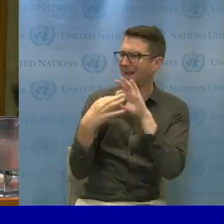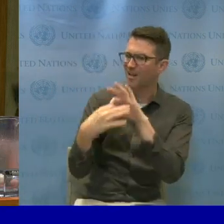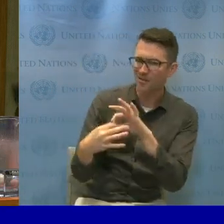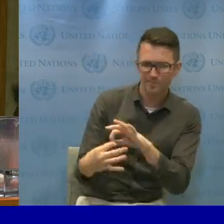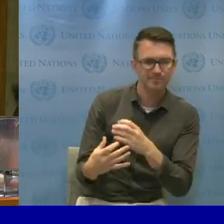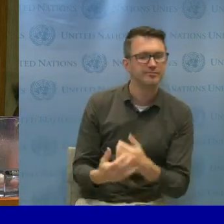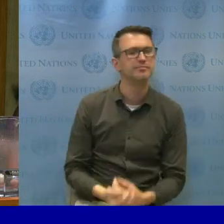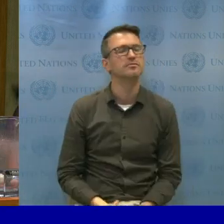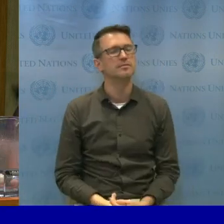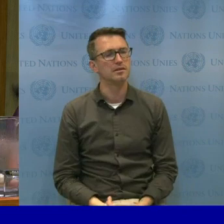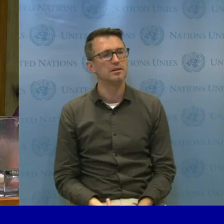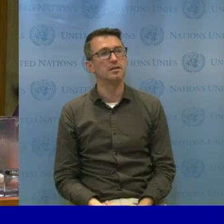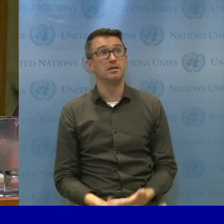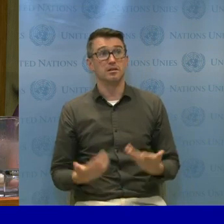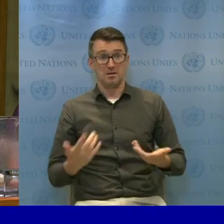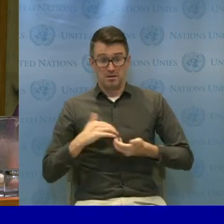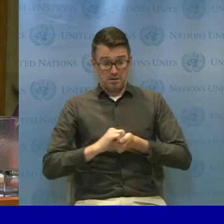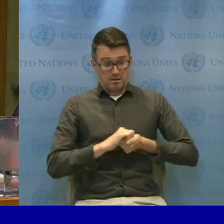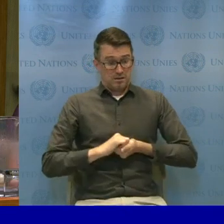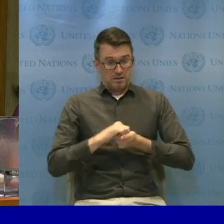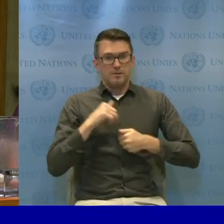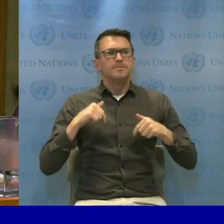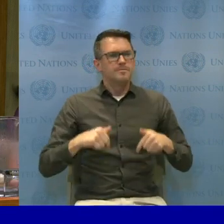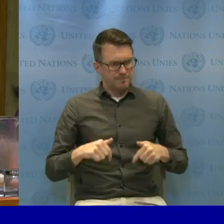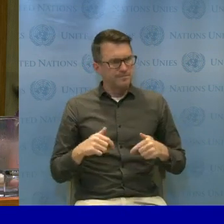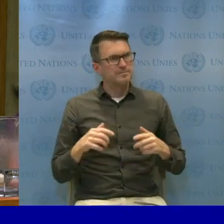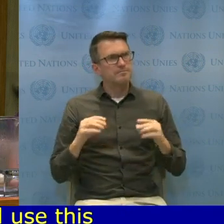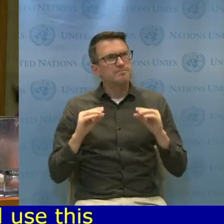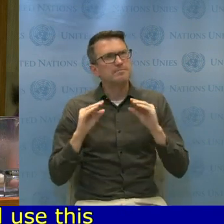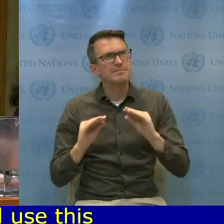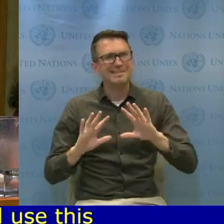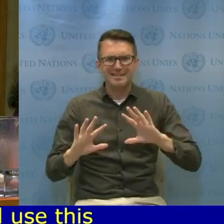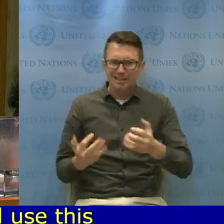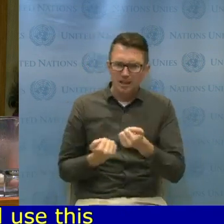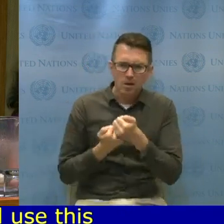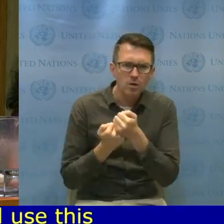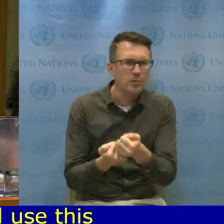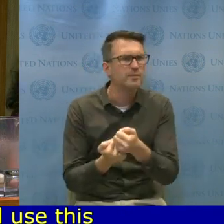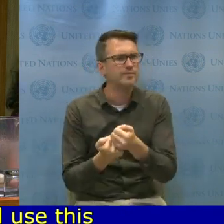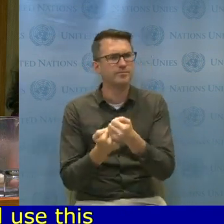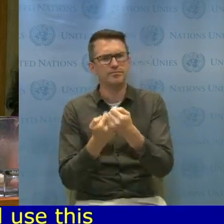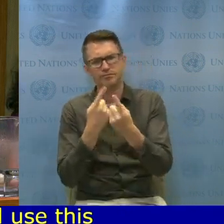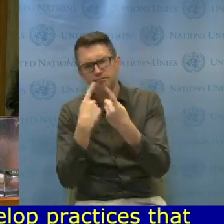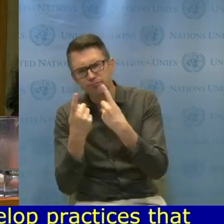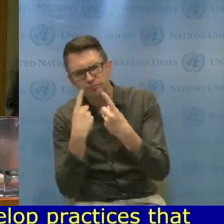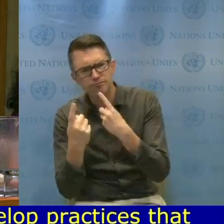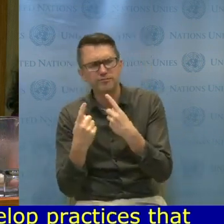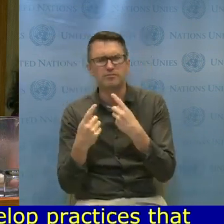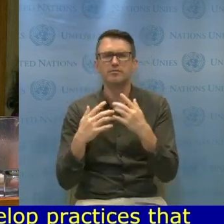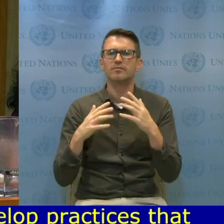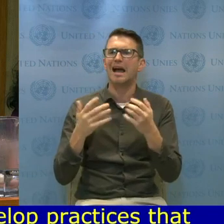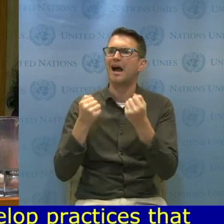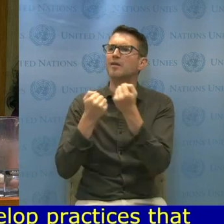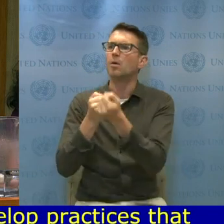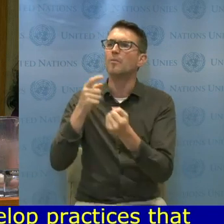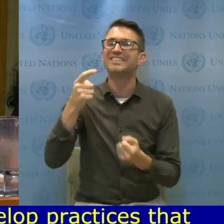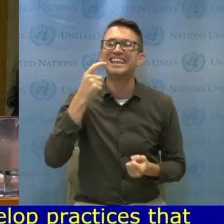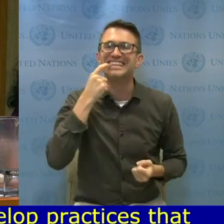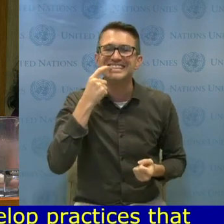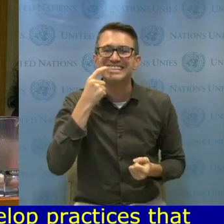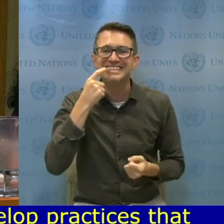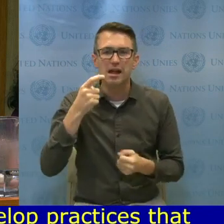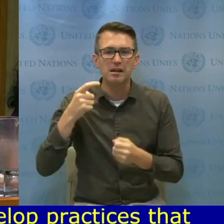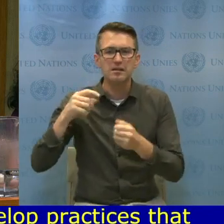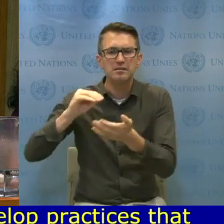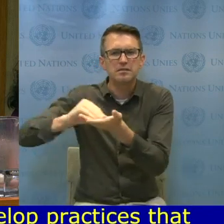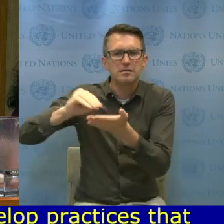inclusive and accommodating to people with intellectual disability. This topic, social inclusion and health, is a big